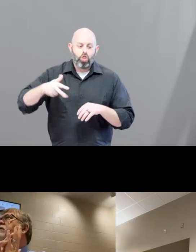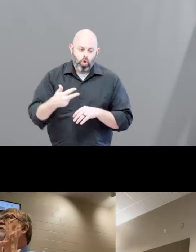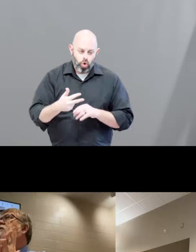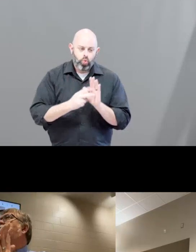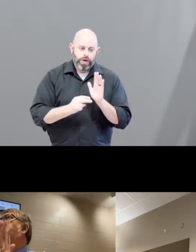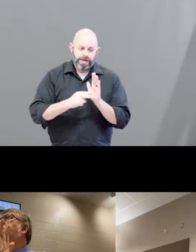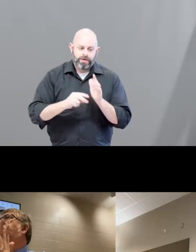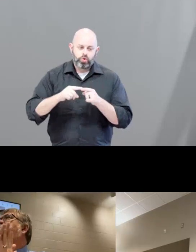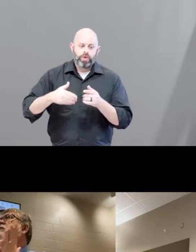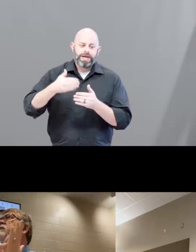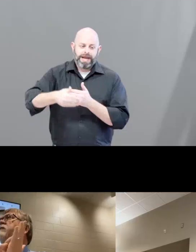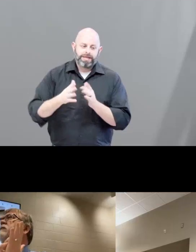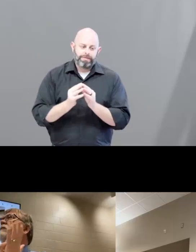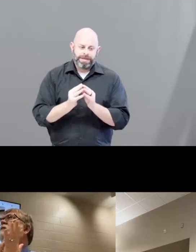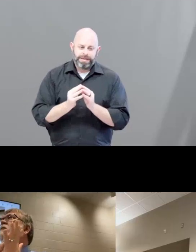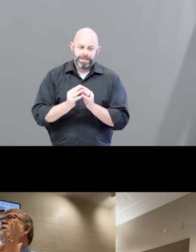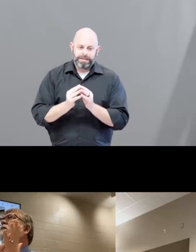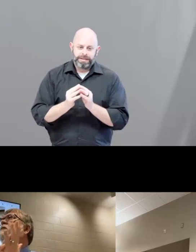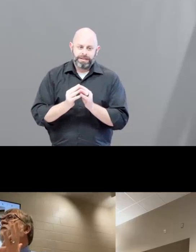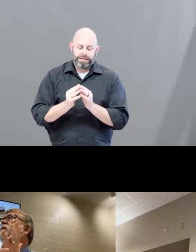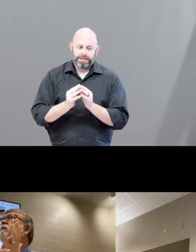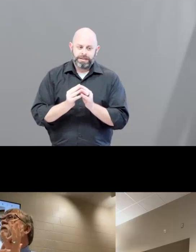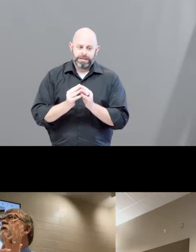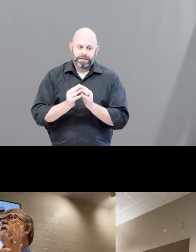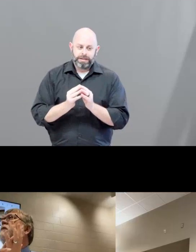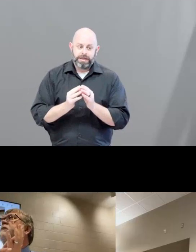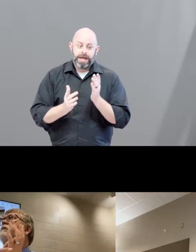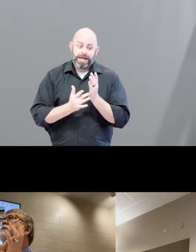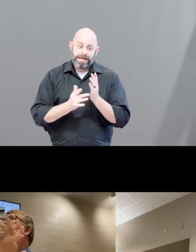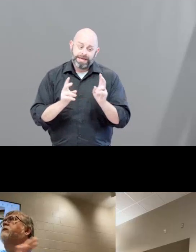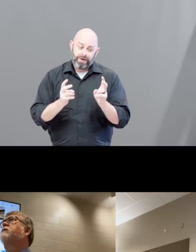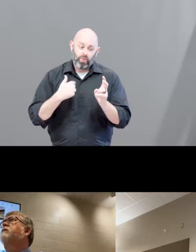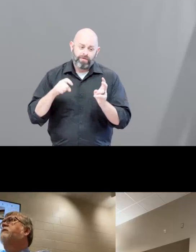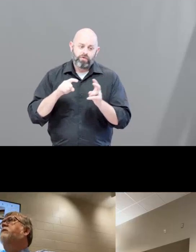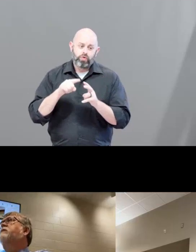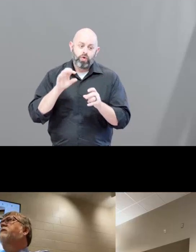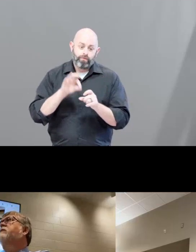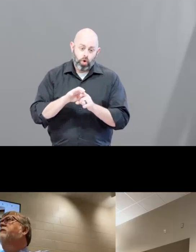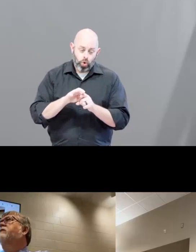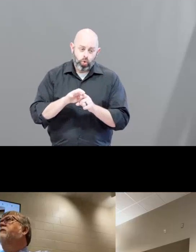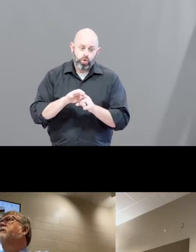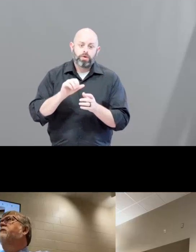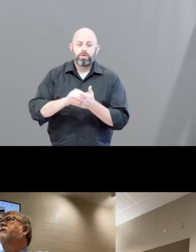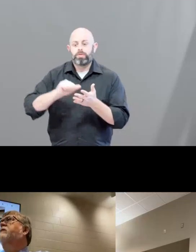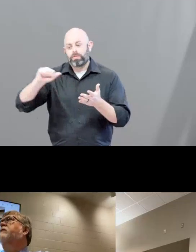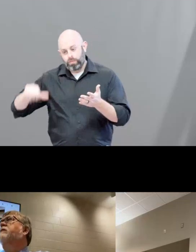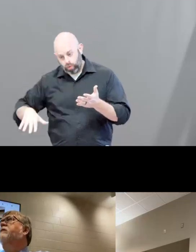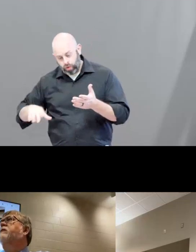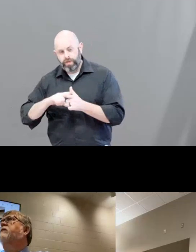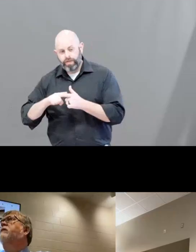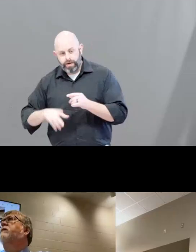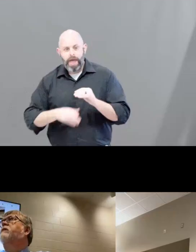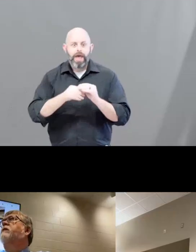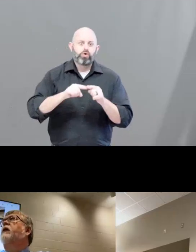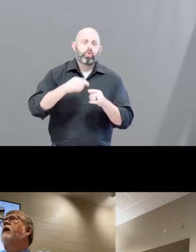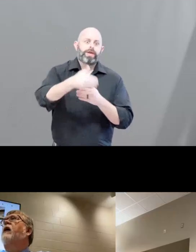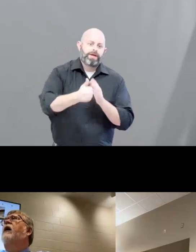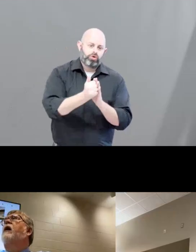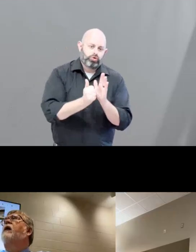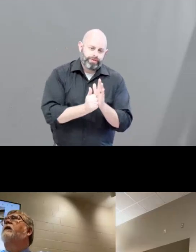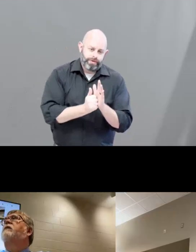of it to the next Okay, meeting. the terminology. Okay. Technically, we have to vote to take it off the table and then do it at the next meeting after that.